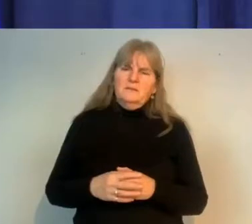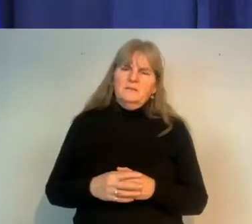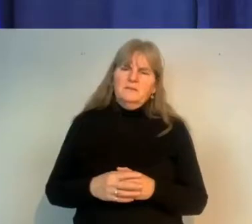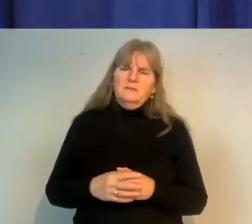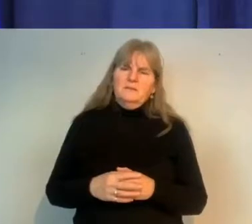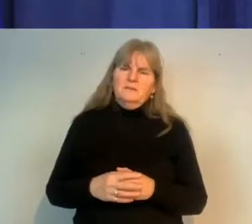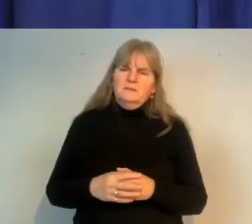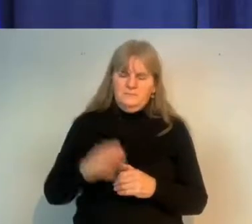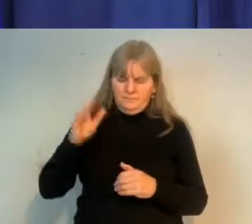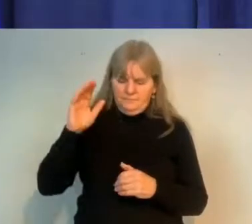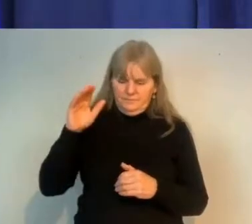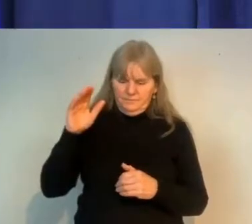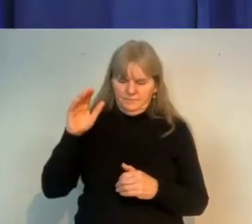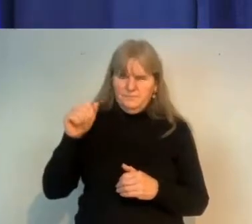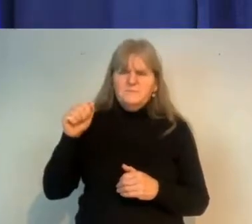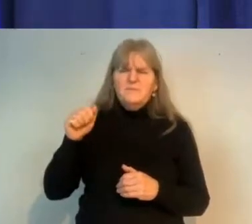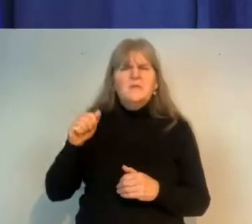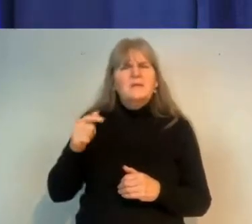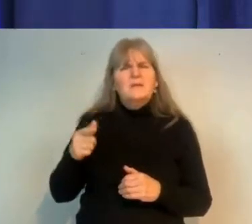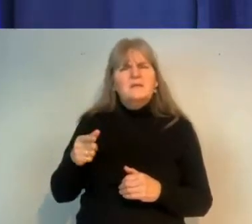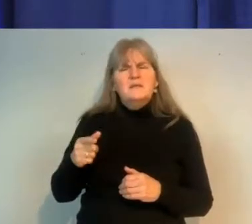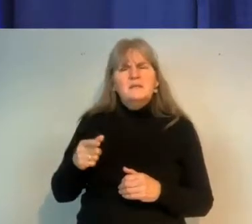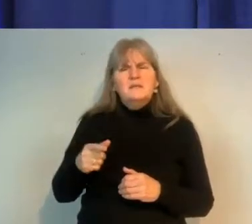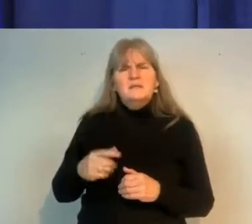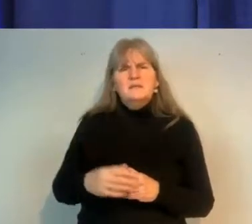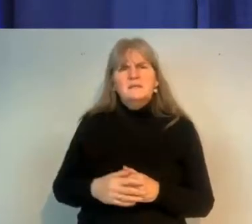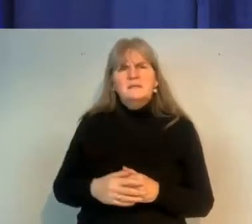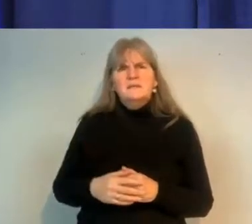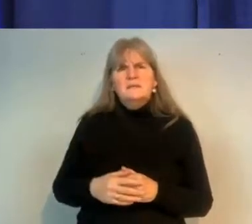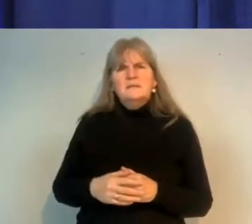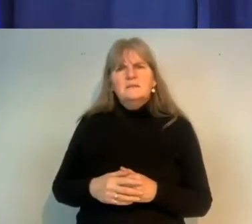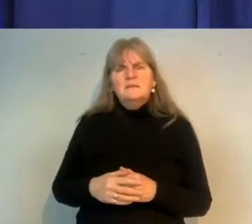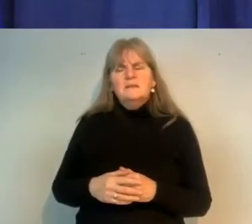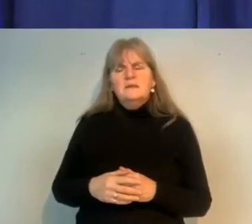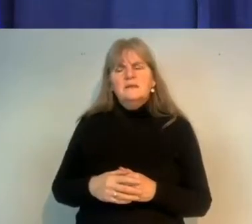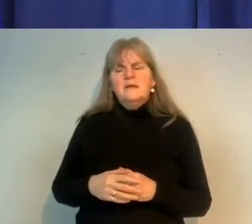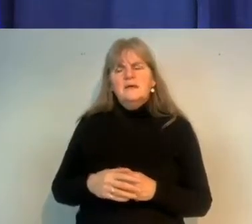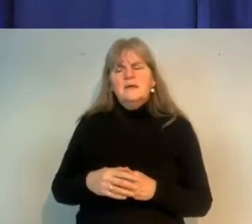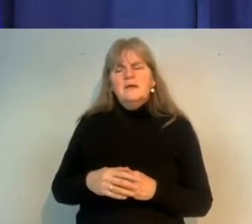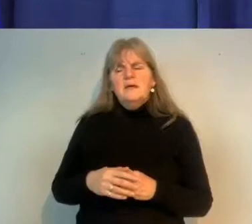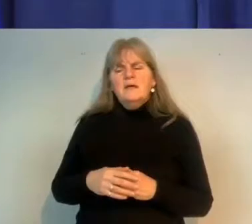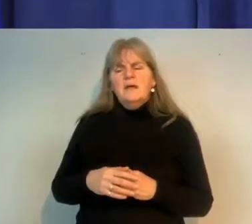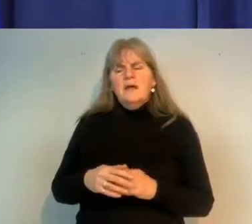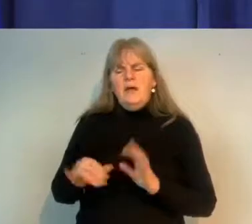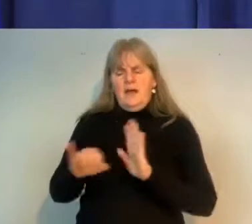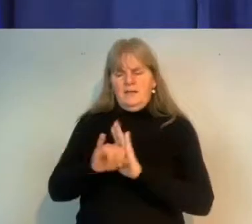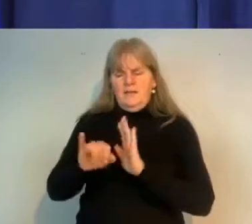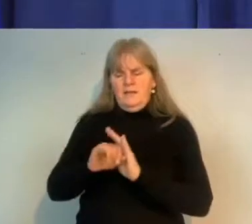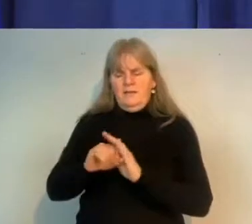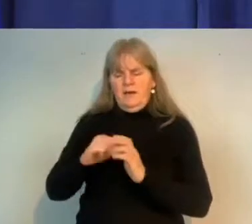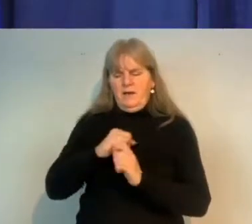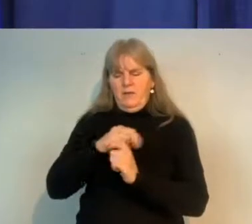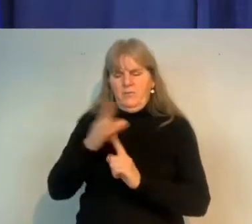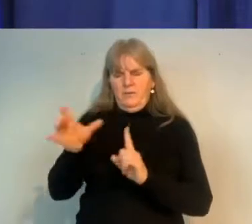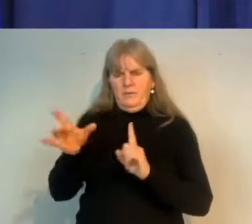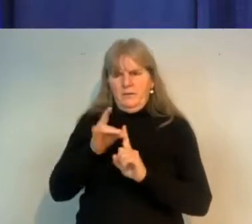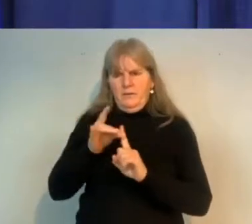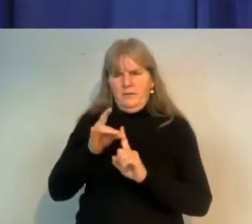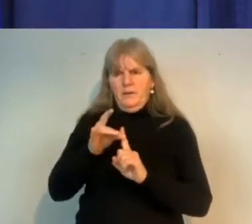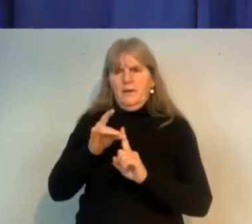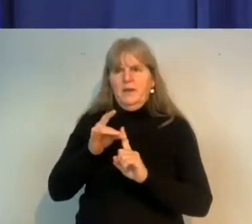Yeah, I think you mentioned that the positivity rate was above 30%. Can you give the exact